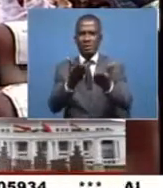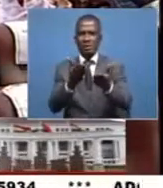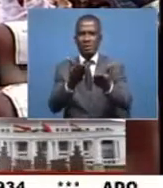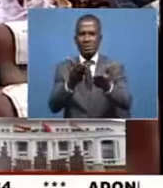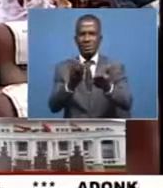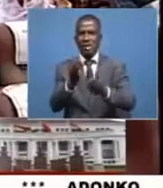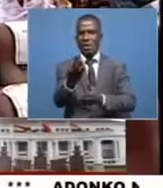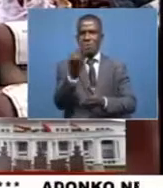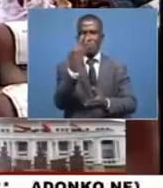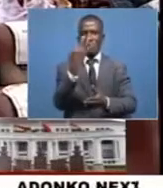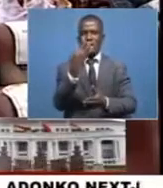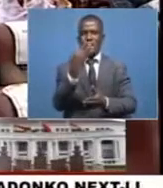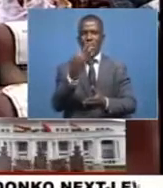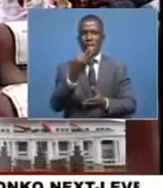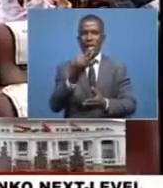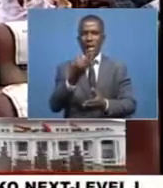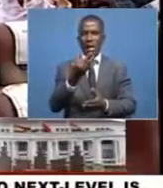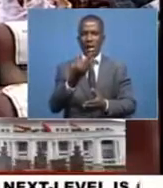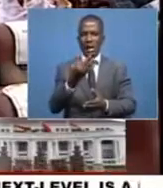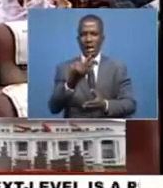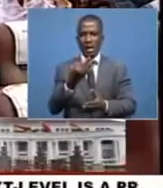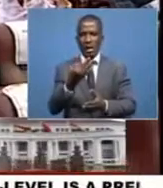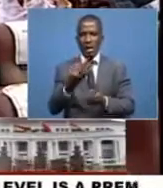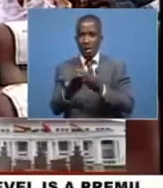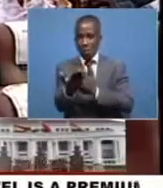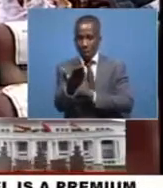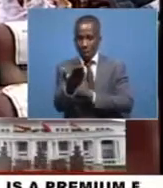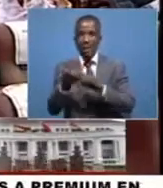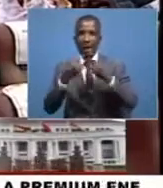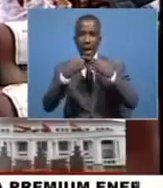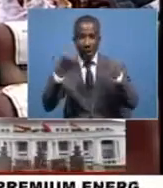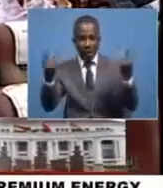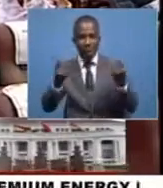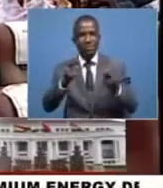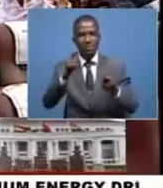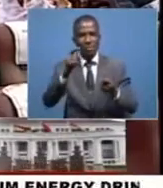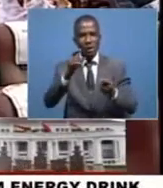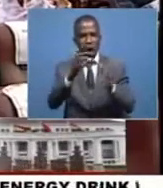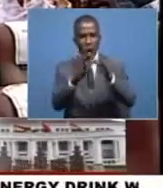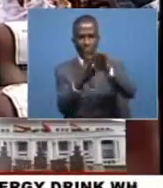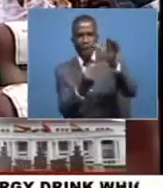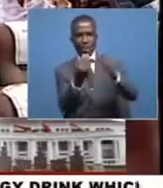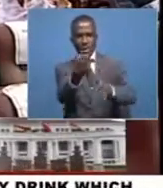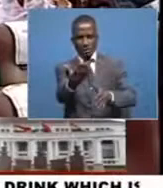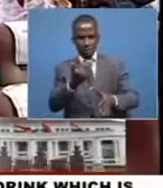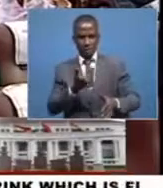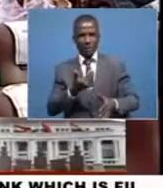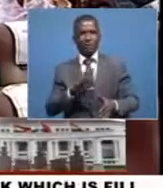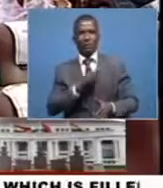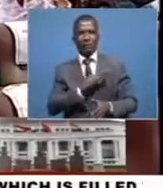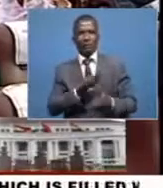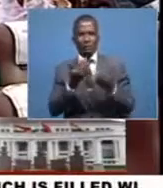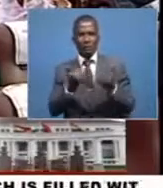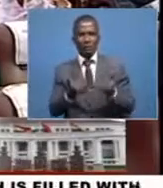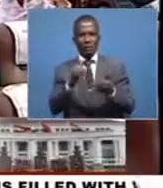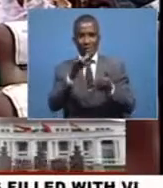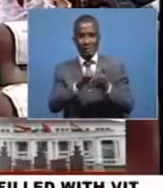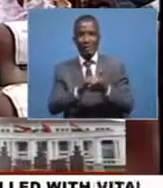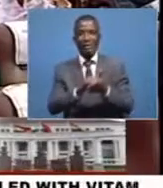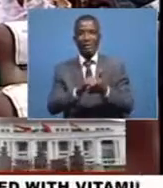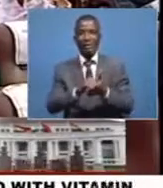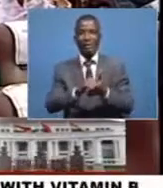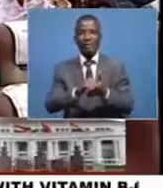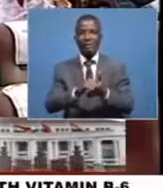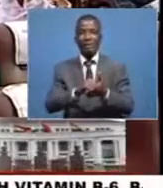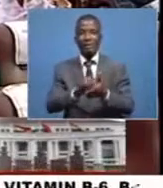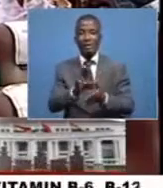a copy of the ruling that you delivered this morning, we also intend to apply for review of that ruling. And that application,